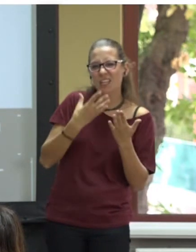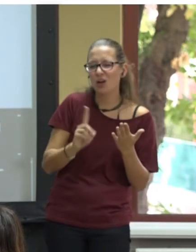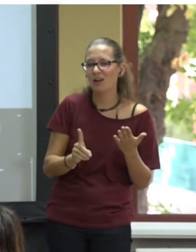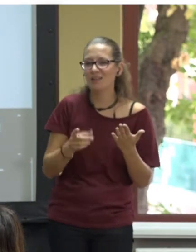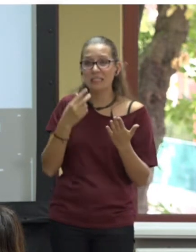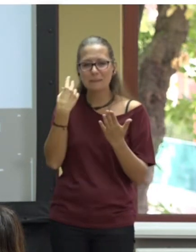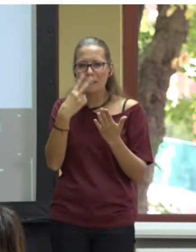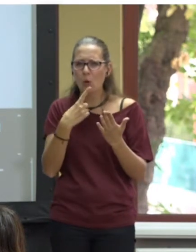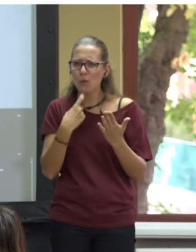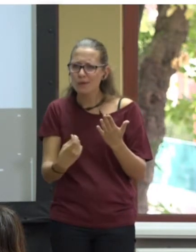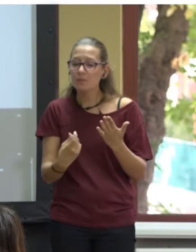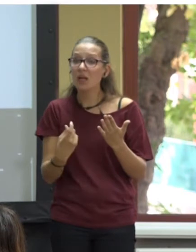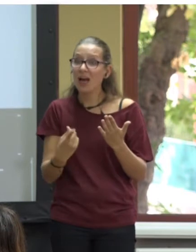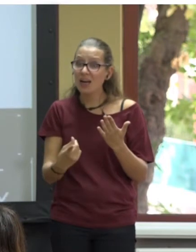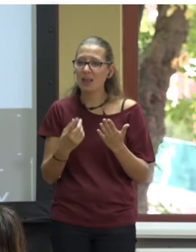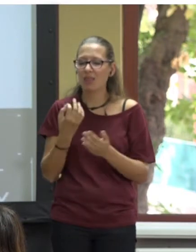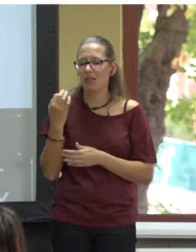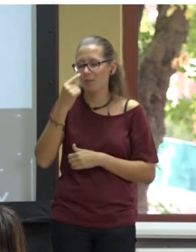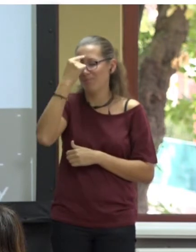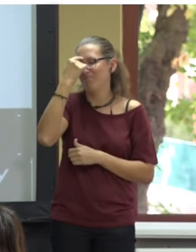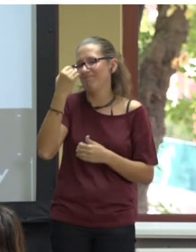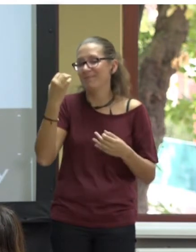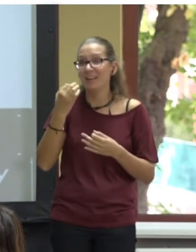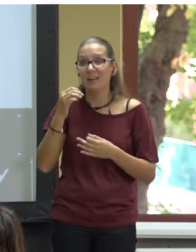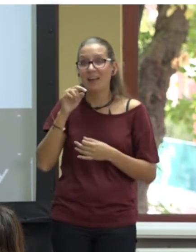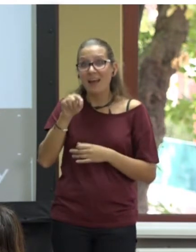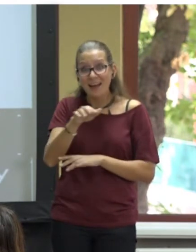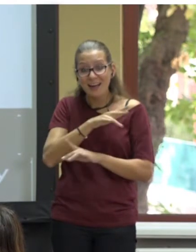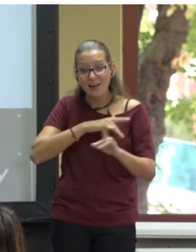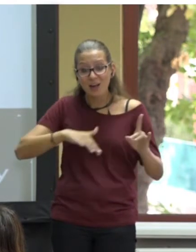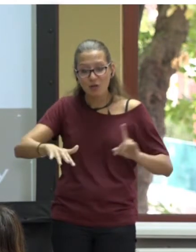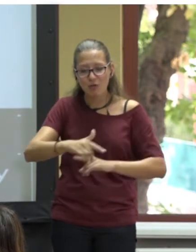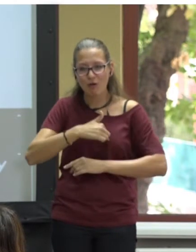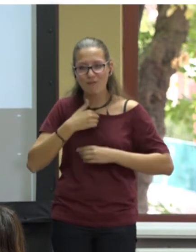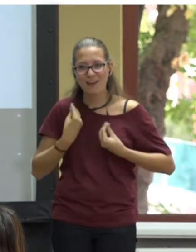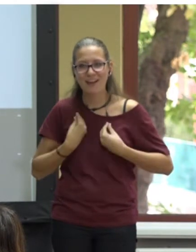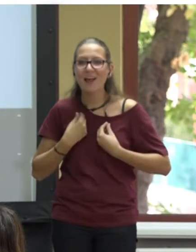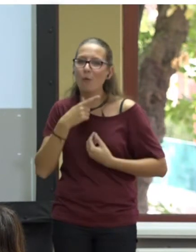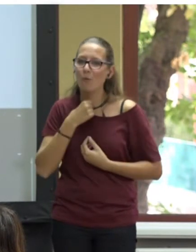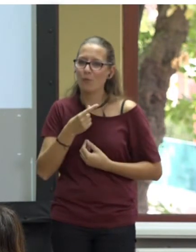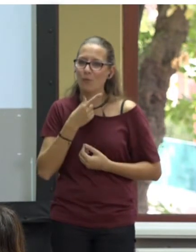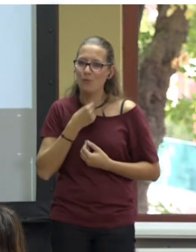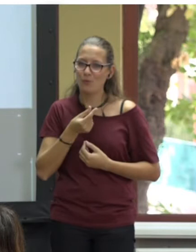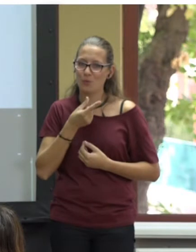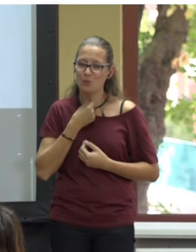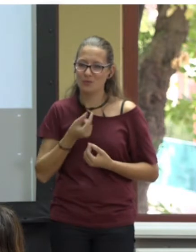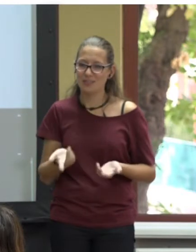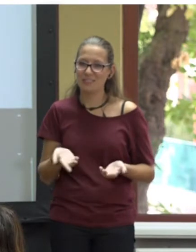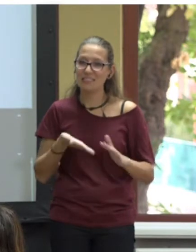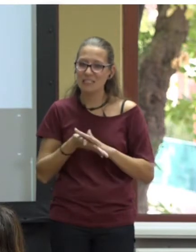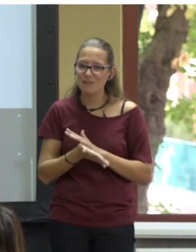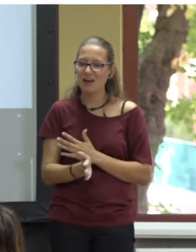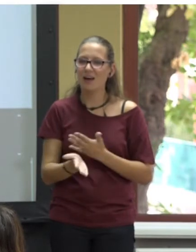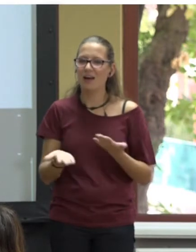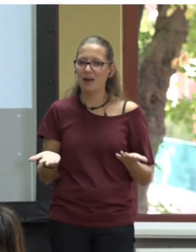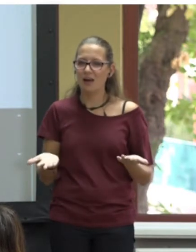people like their environment where they're currently living, and ambient assisted living is an aspect where sensory devices also play a rather